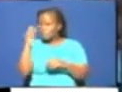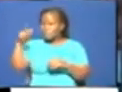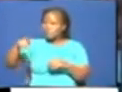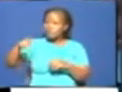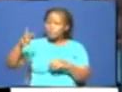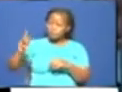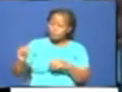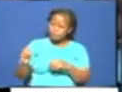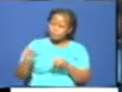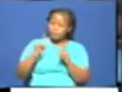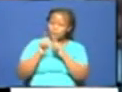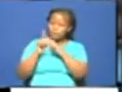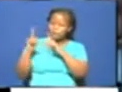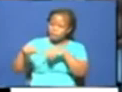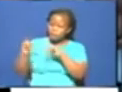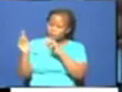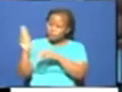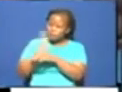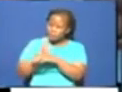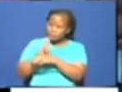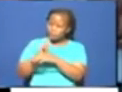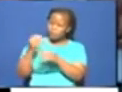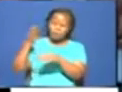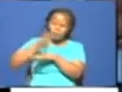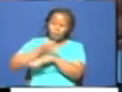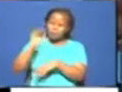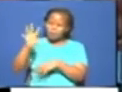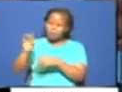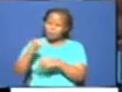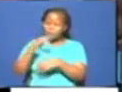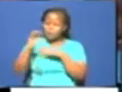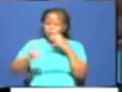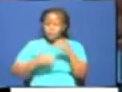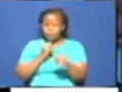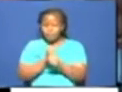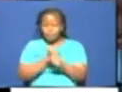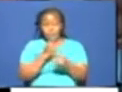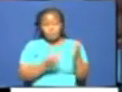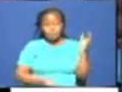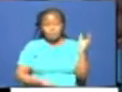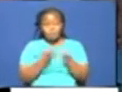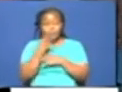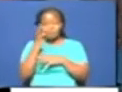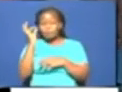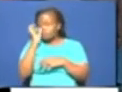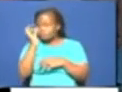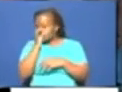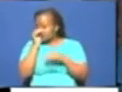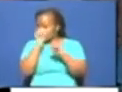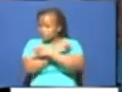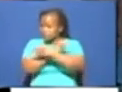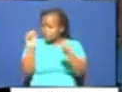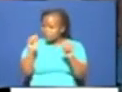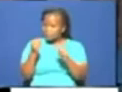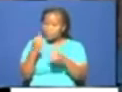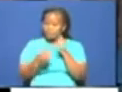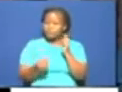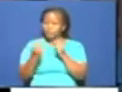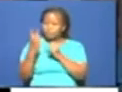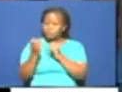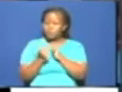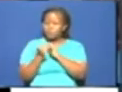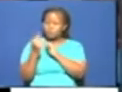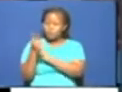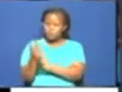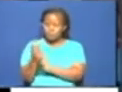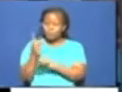took almost 50 years for it to be launched by Kibaki as president in 2012, as he was